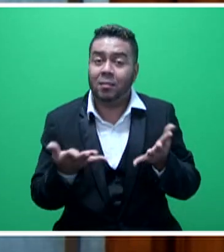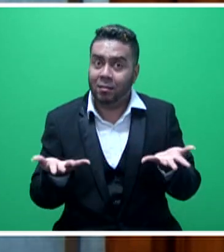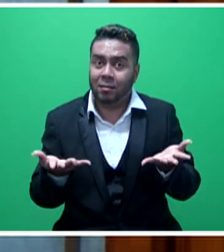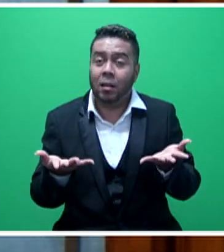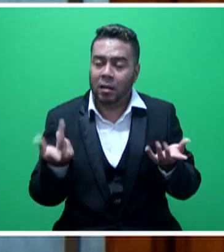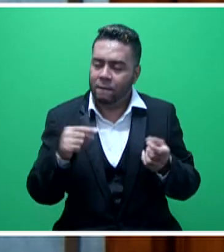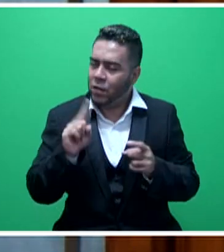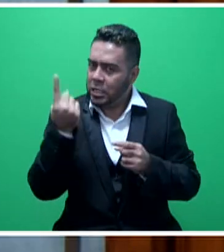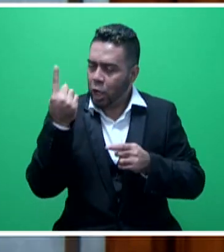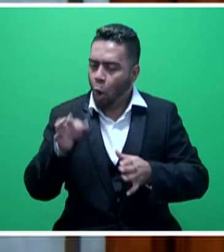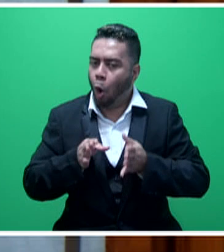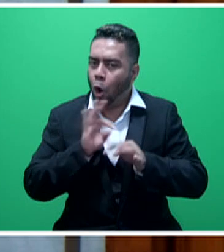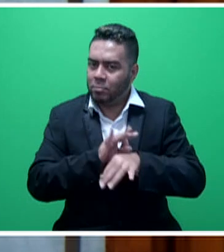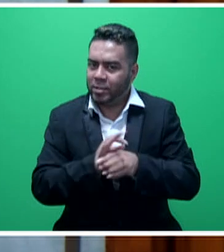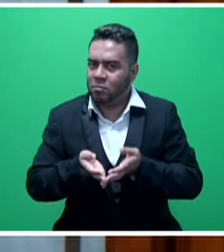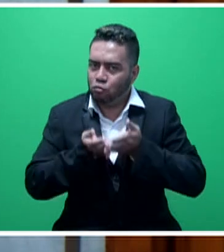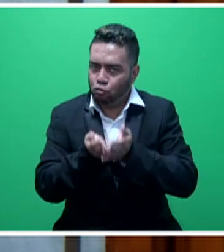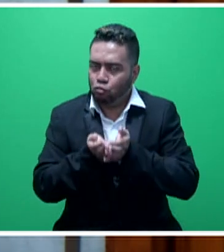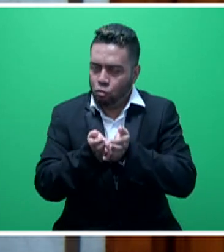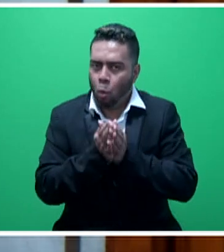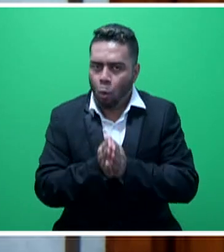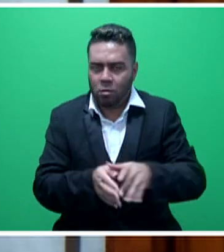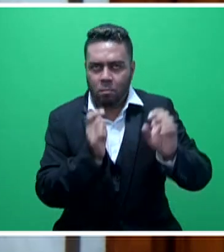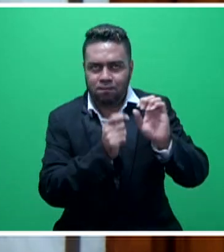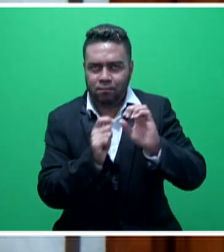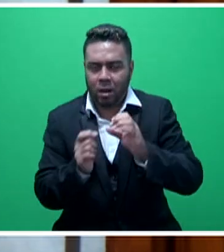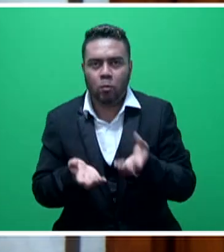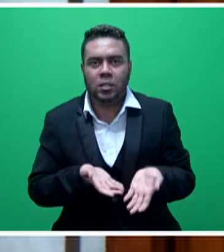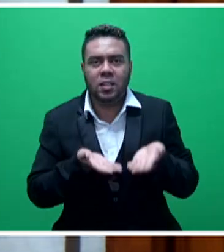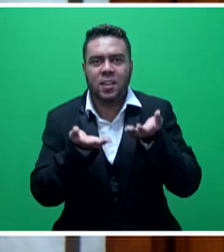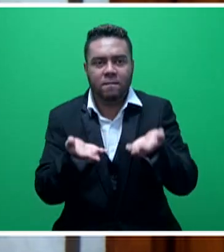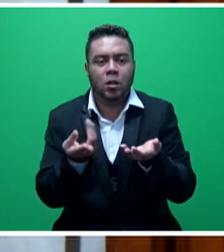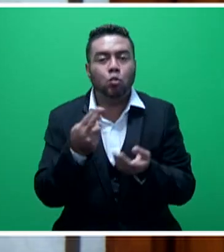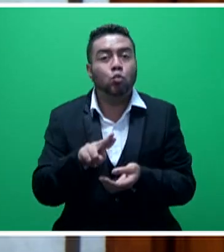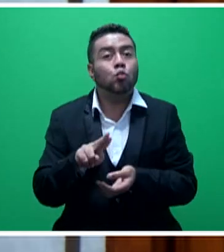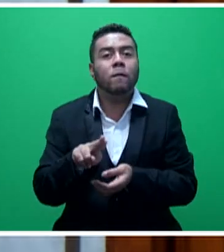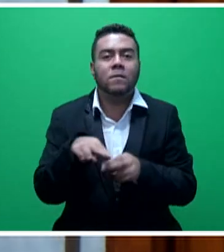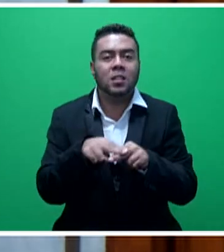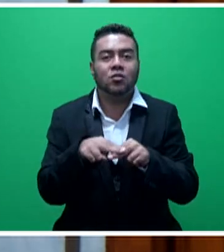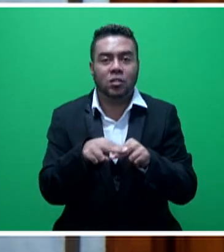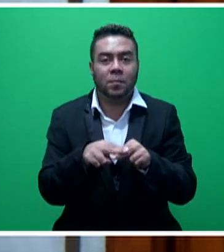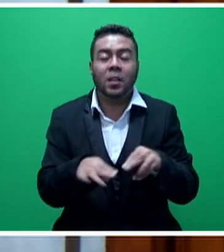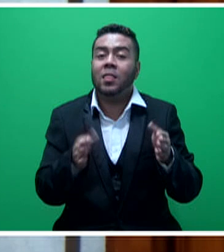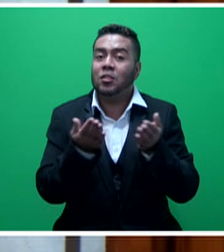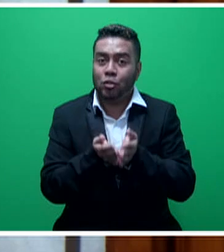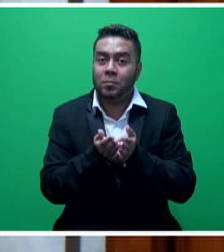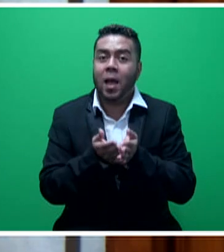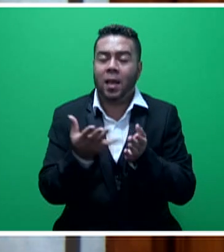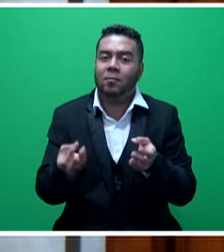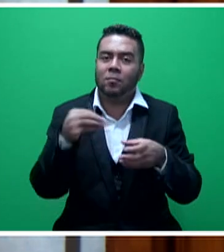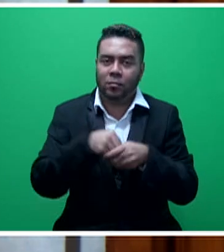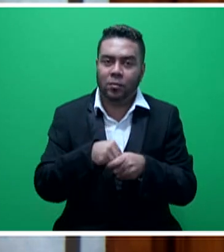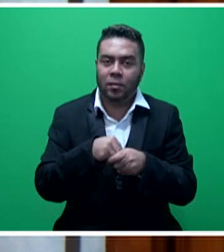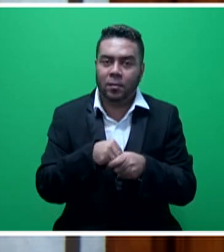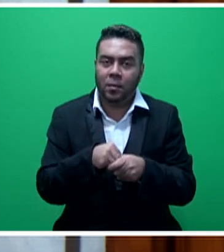ever hospital ship for Fiji, was constructed and delivered to Fiji. The ship was designed according to our